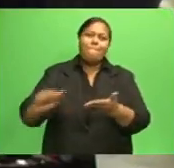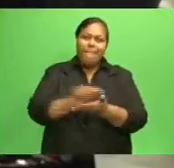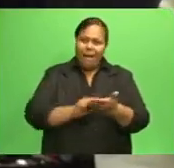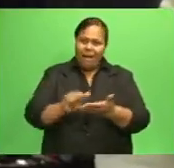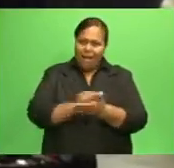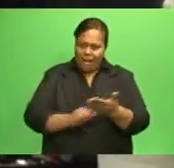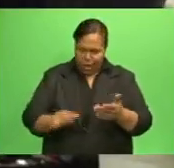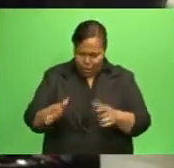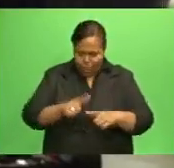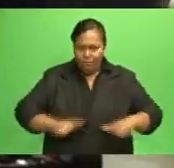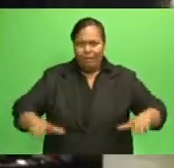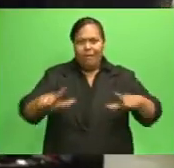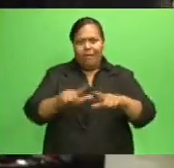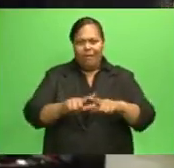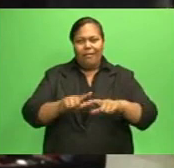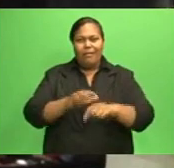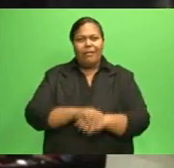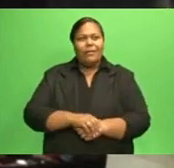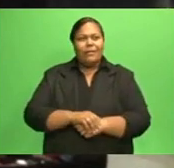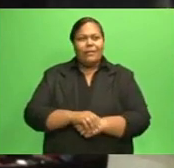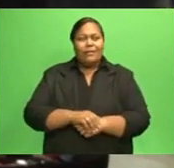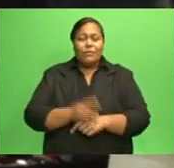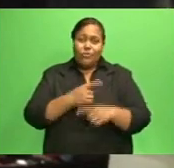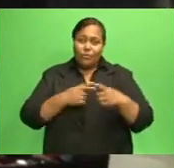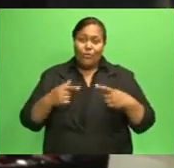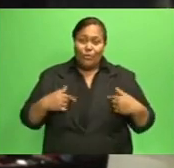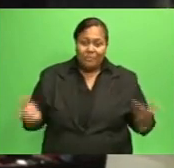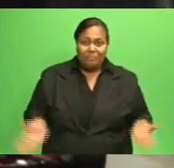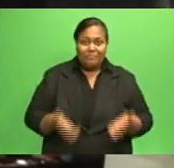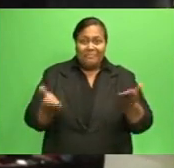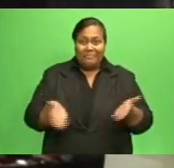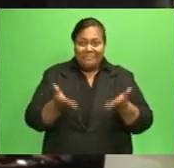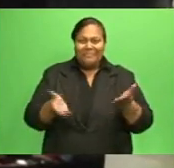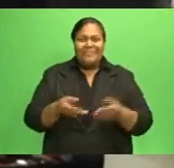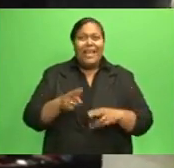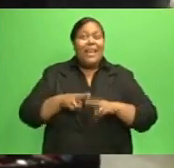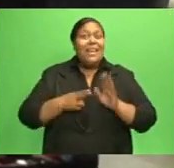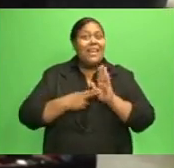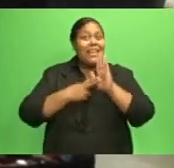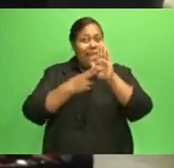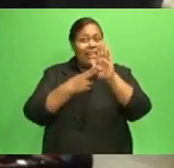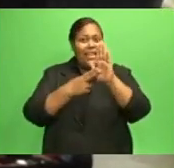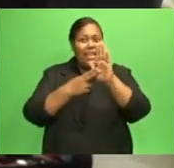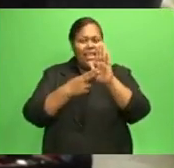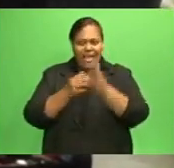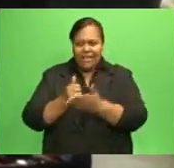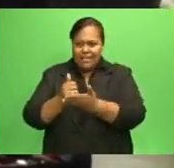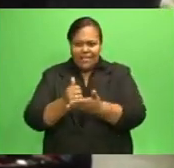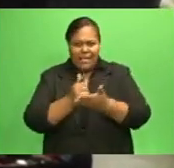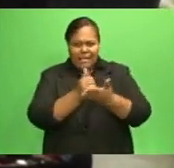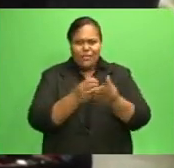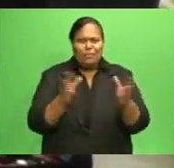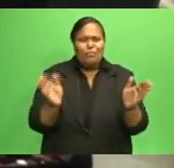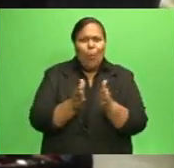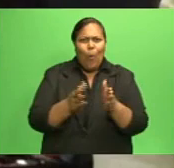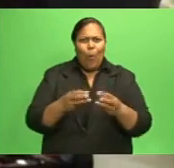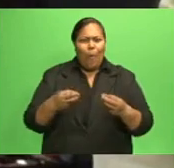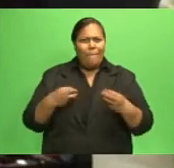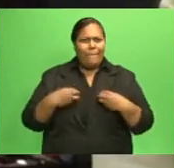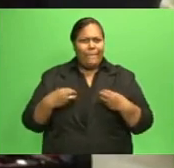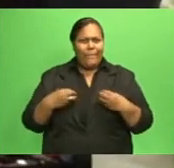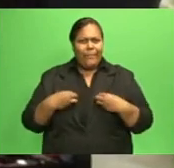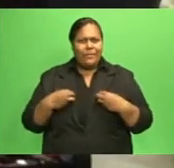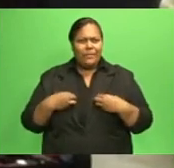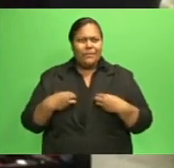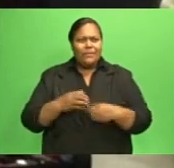of creating financial impetus for Nadi and assisting our MSME businesses, our Love Our